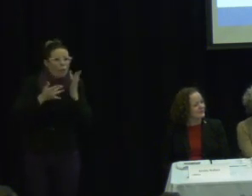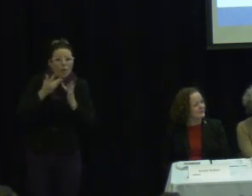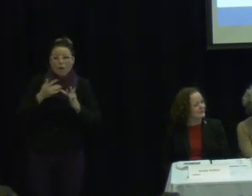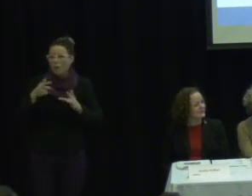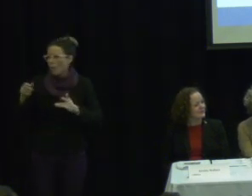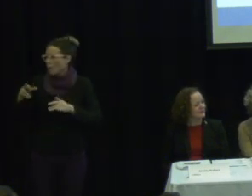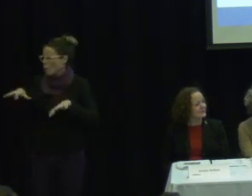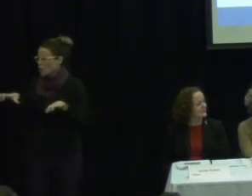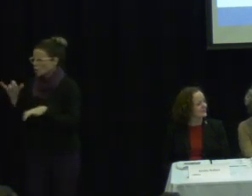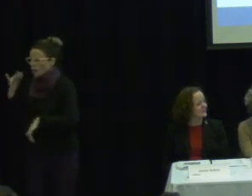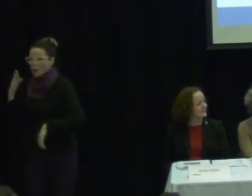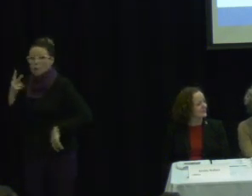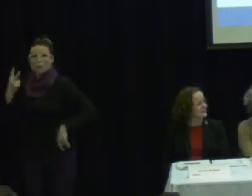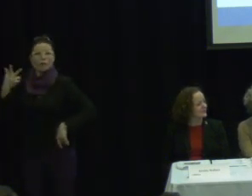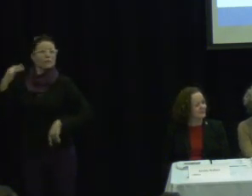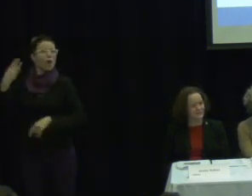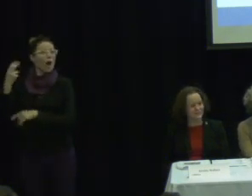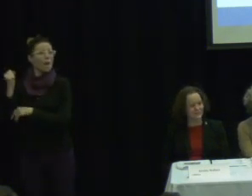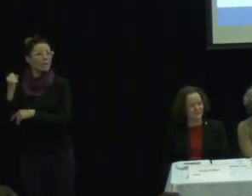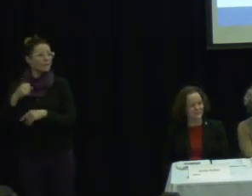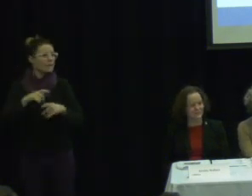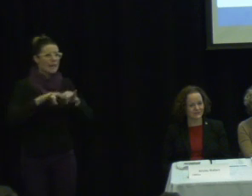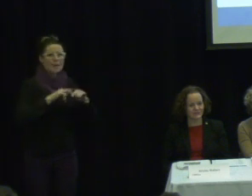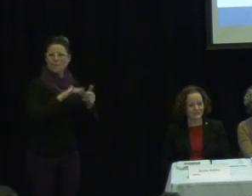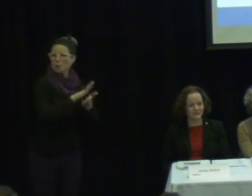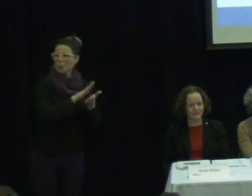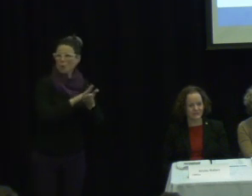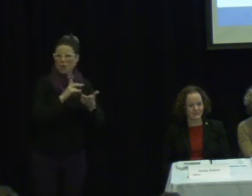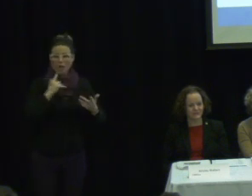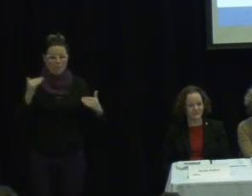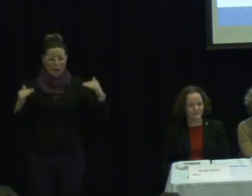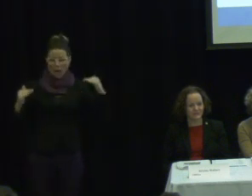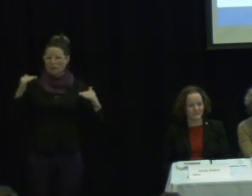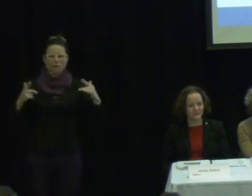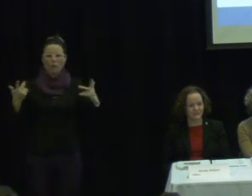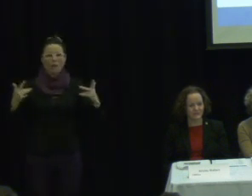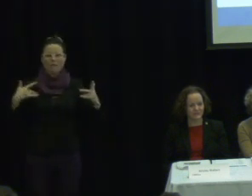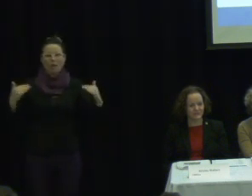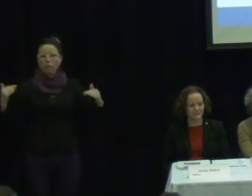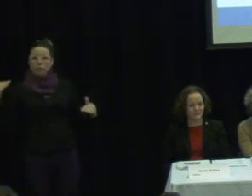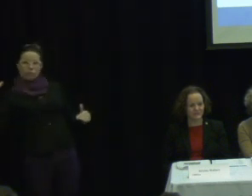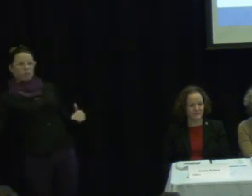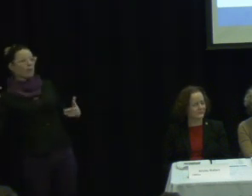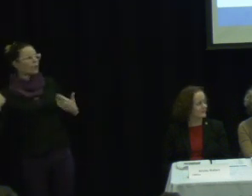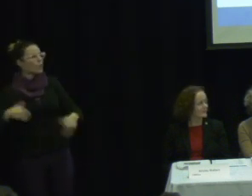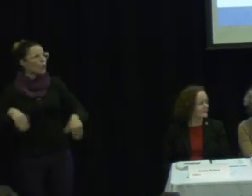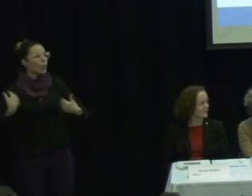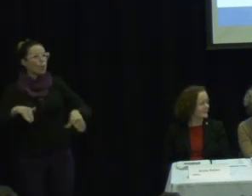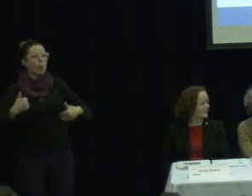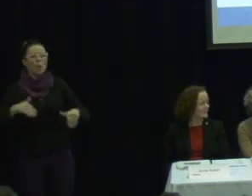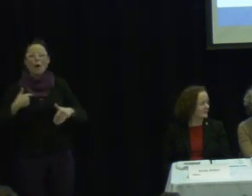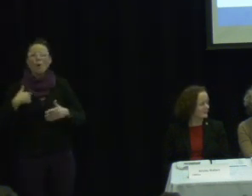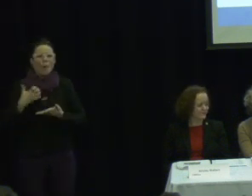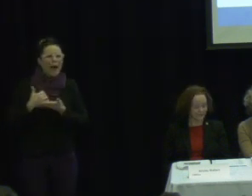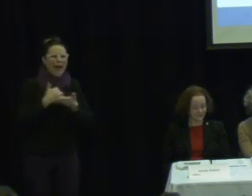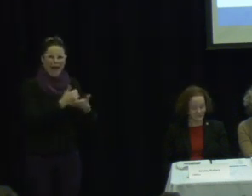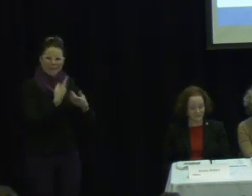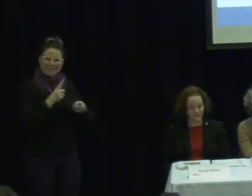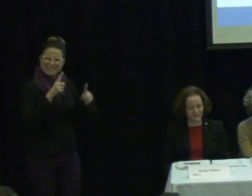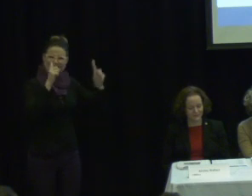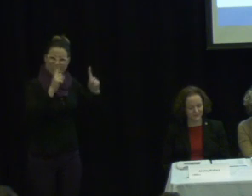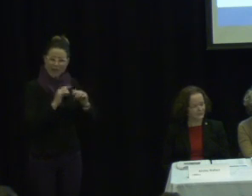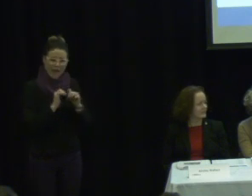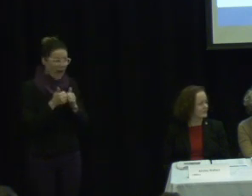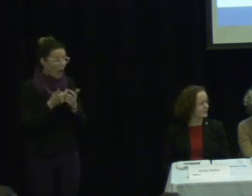they have to. And so our role is to try to make them successful. So advising and financial aid, because semester